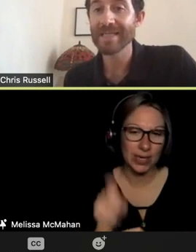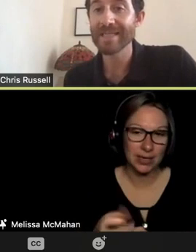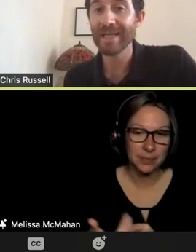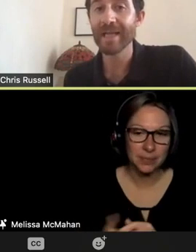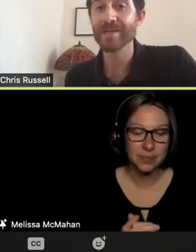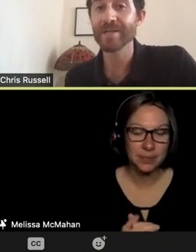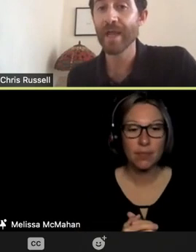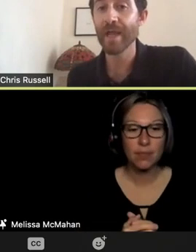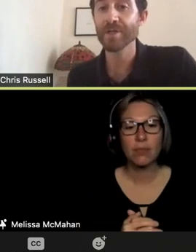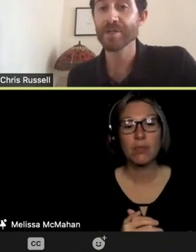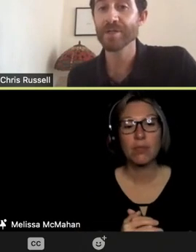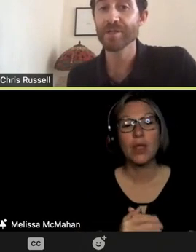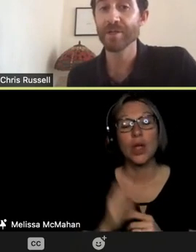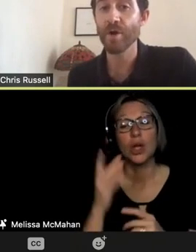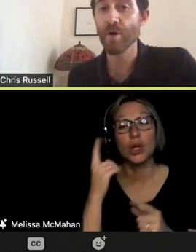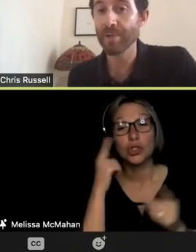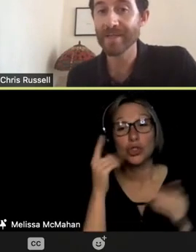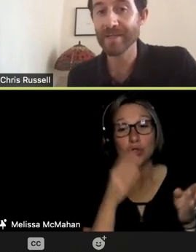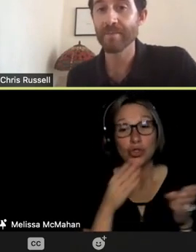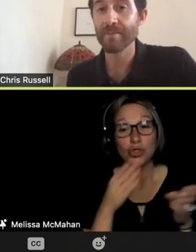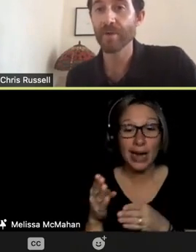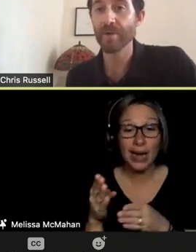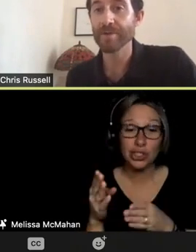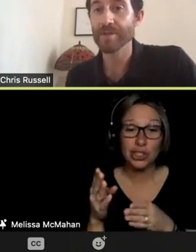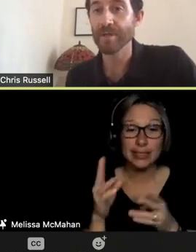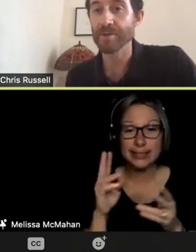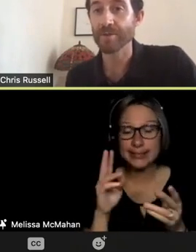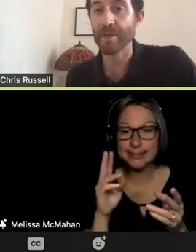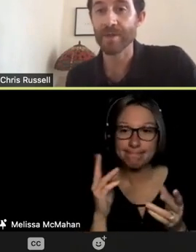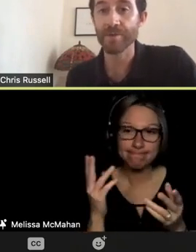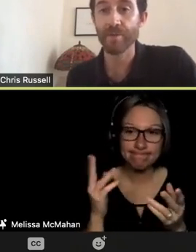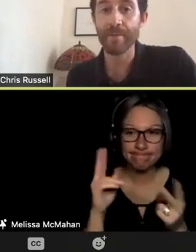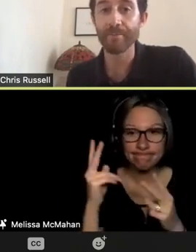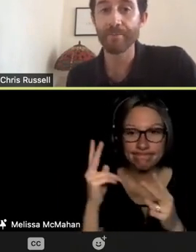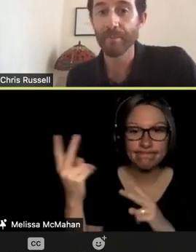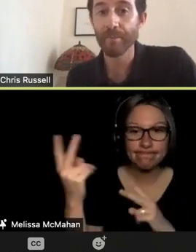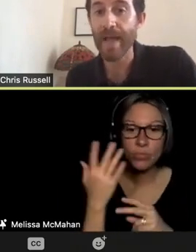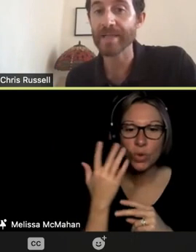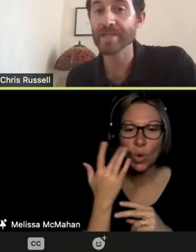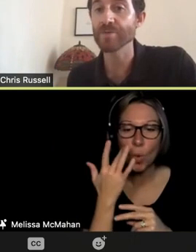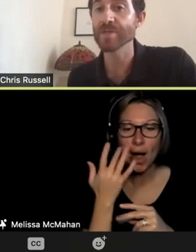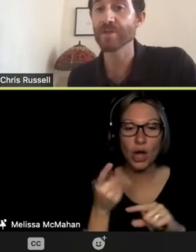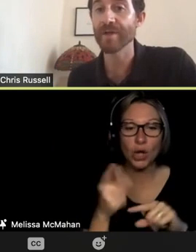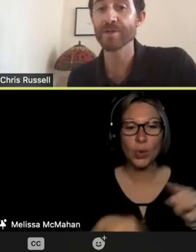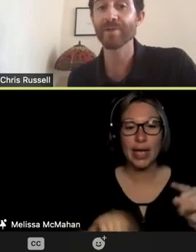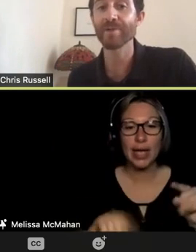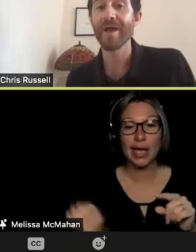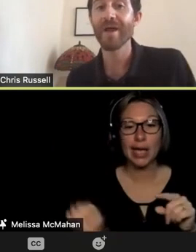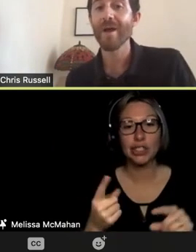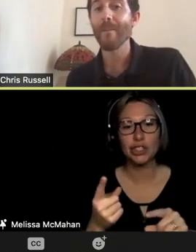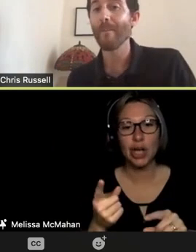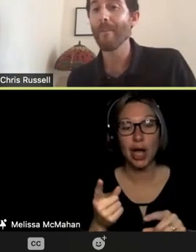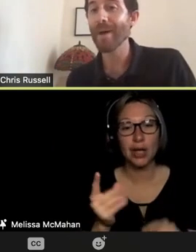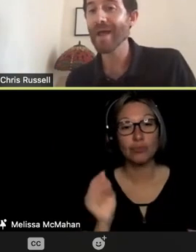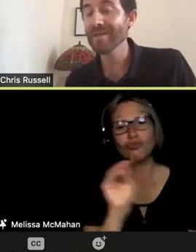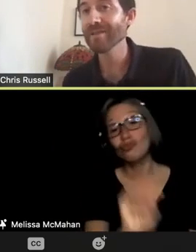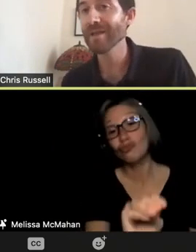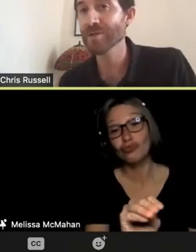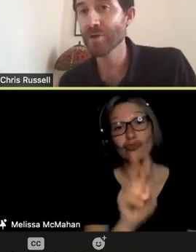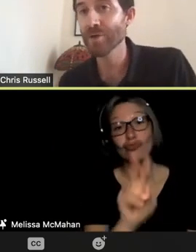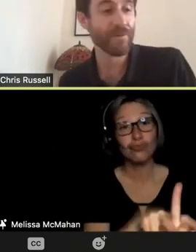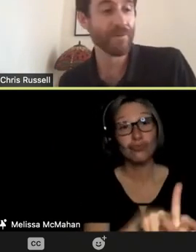Strategies are misleading because you can't just, place them, you can't just insert them into any student's intervention plan.